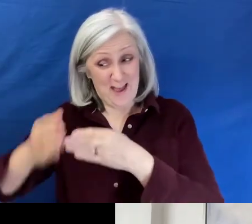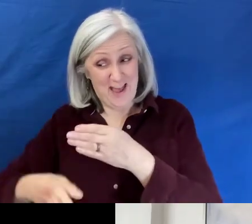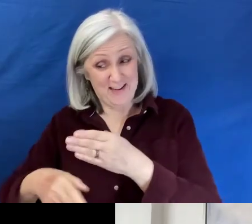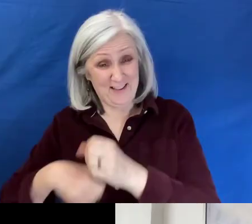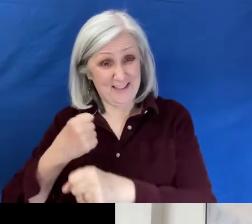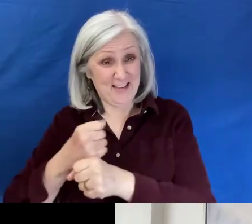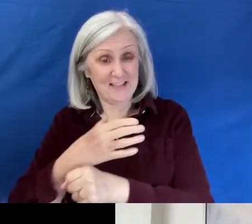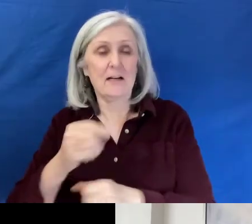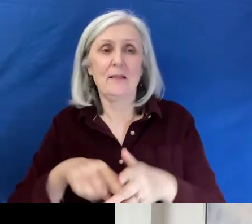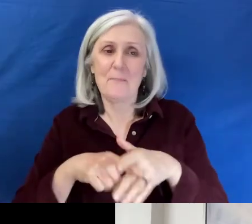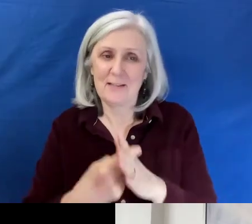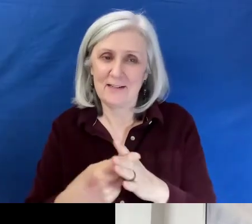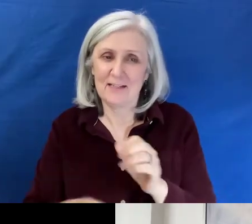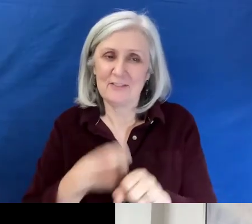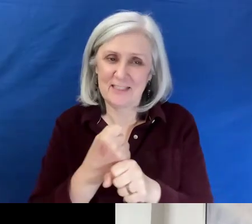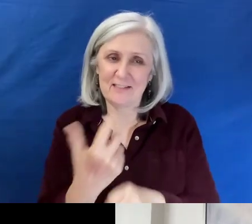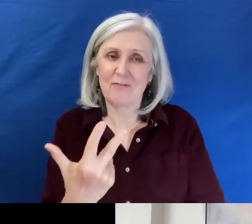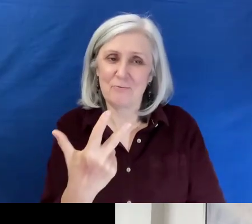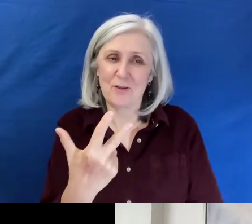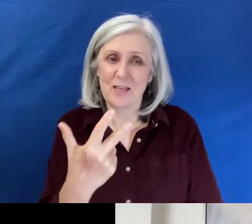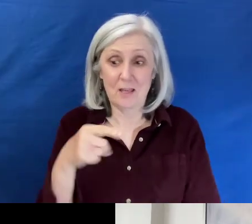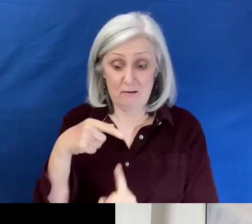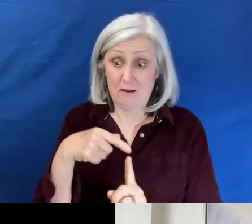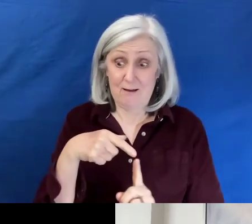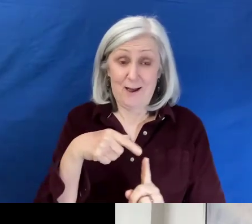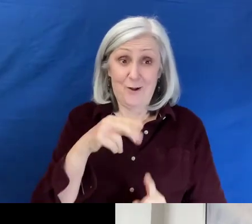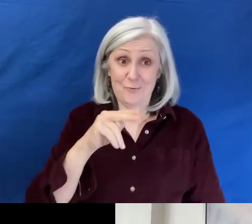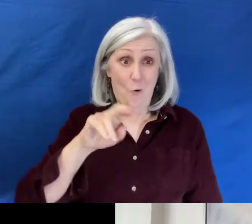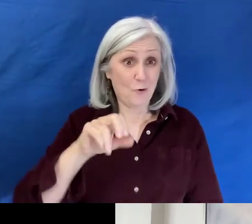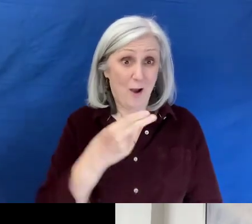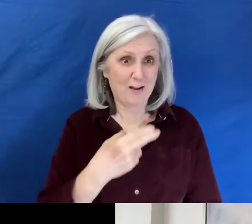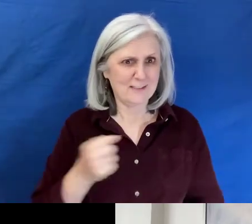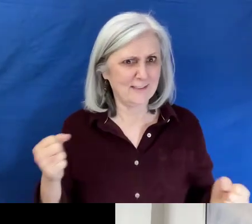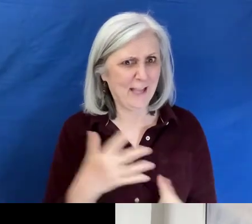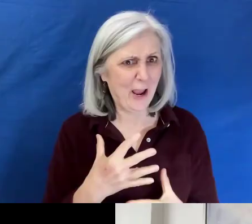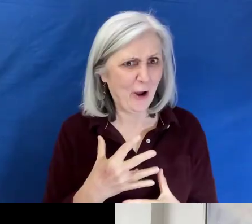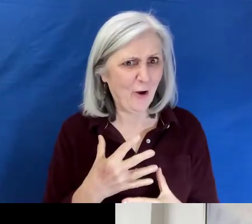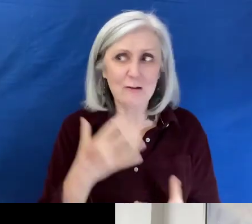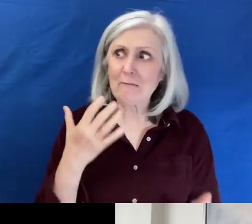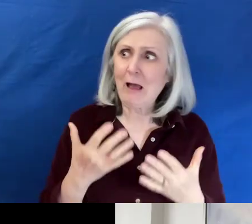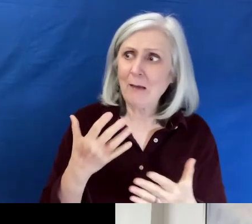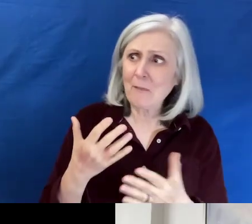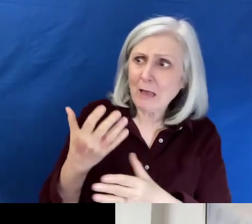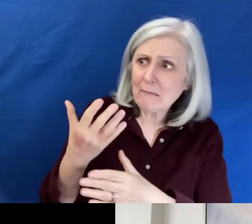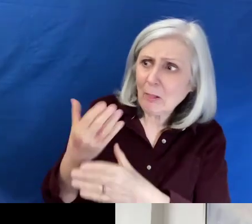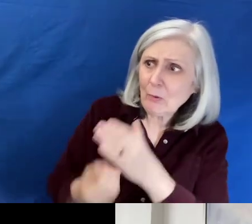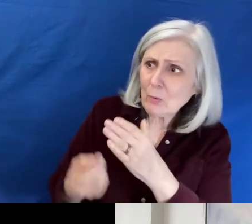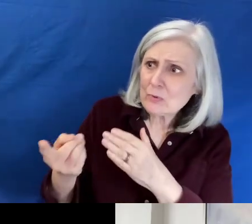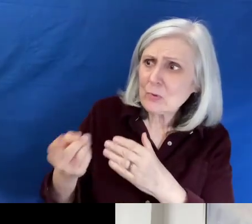three because there she's scared. She's scared that she might lose him because of